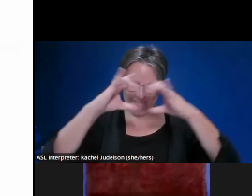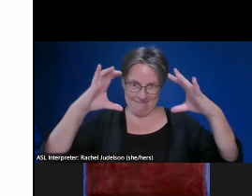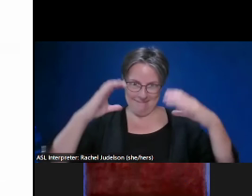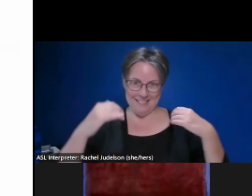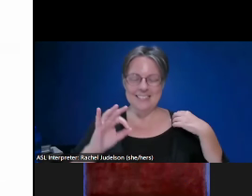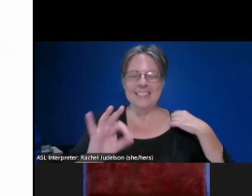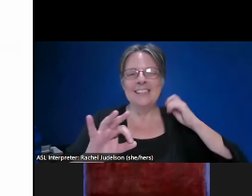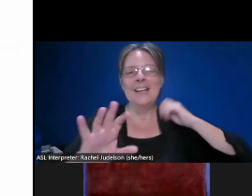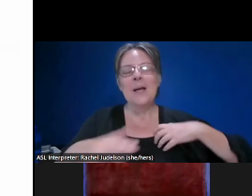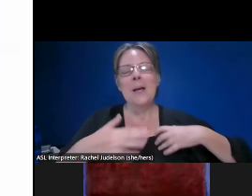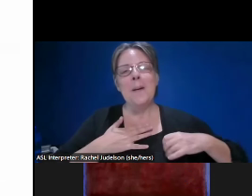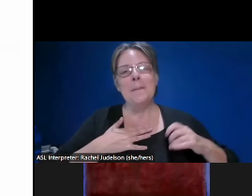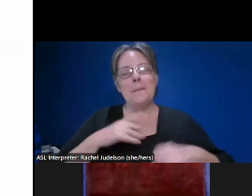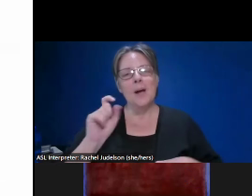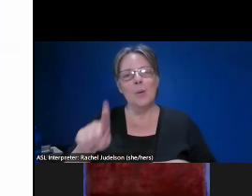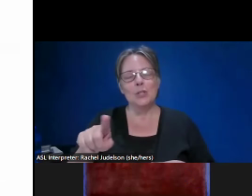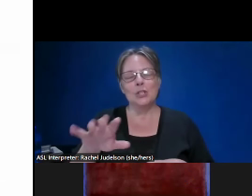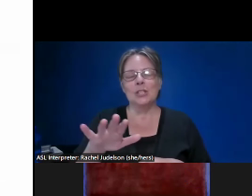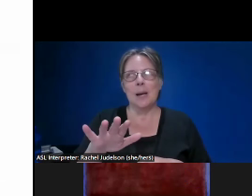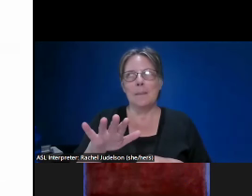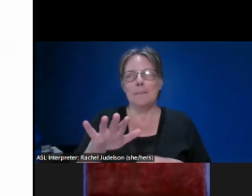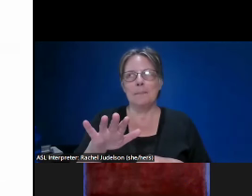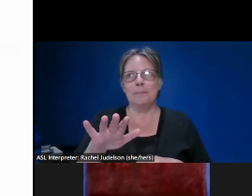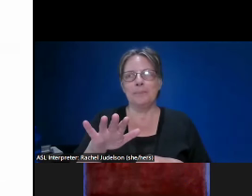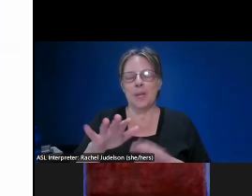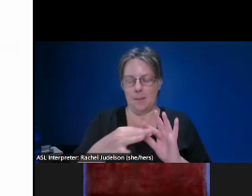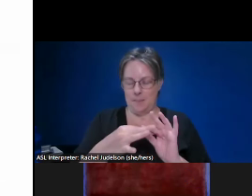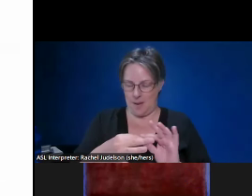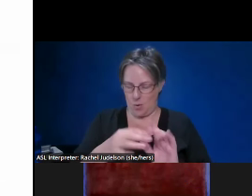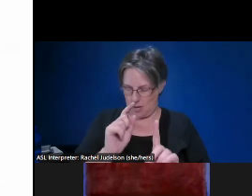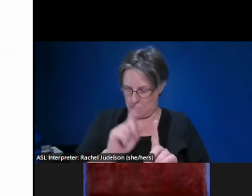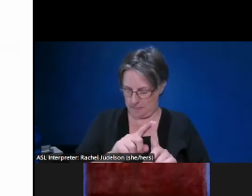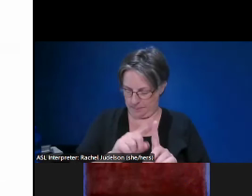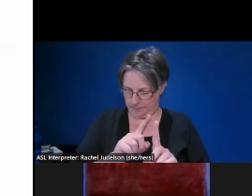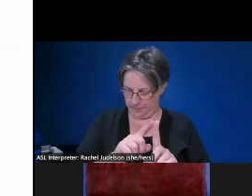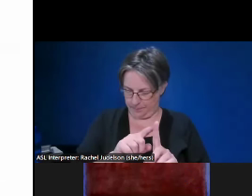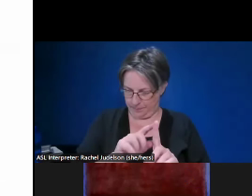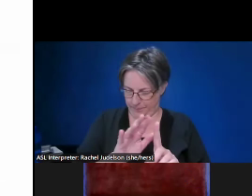My question is about